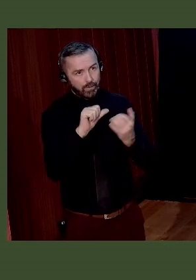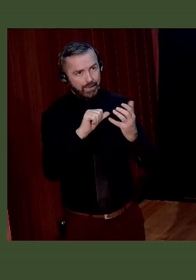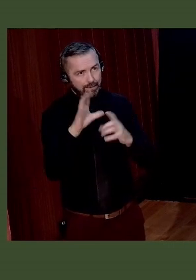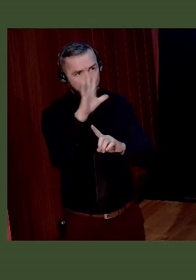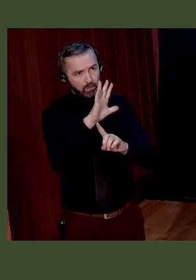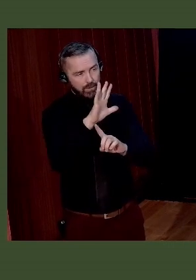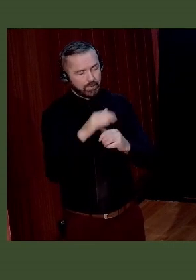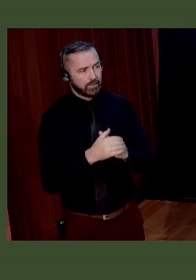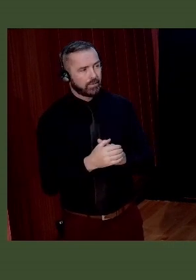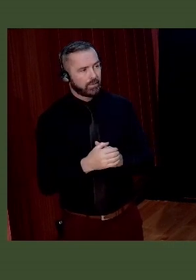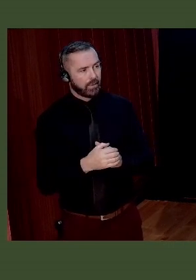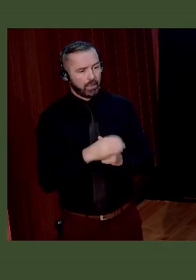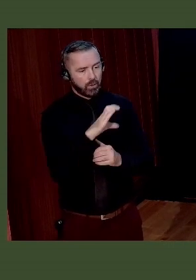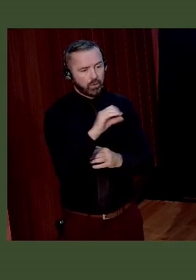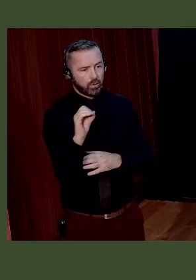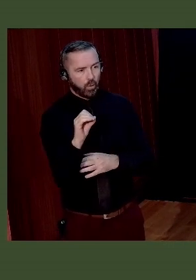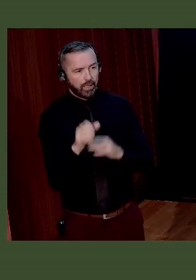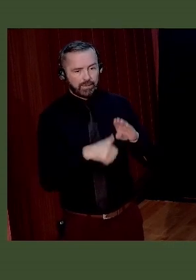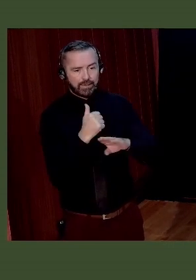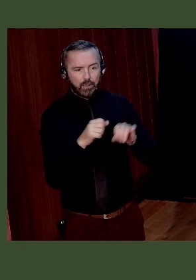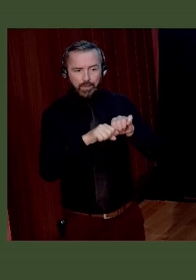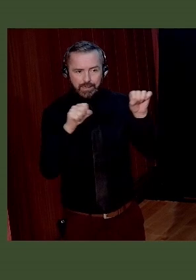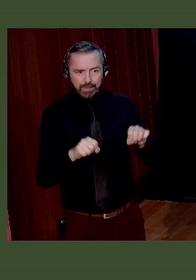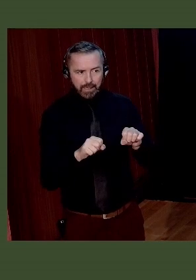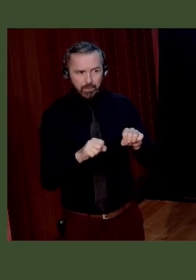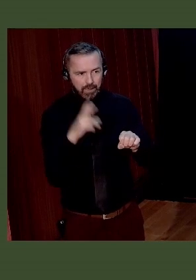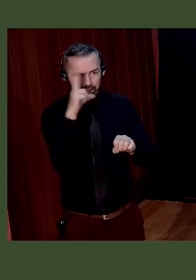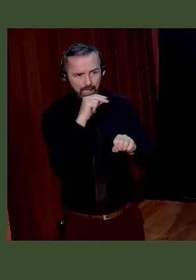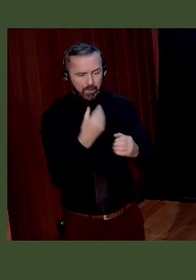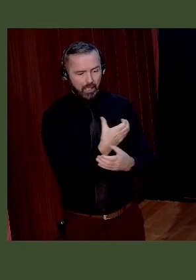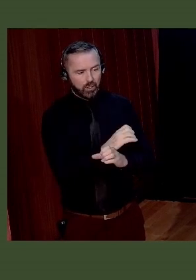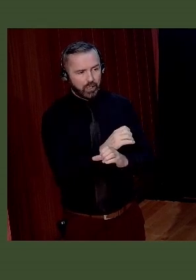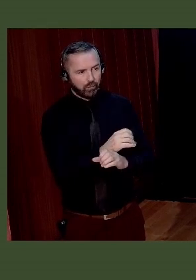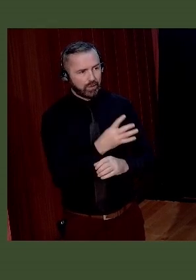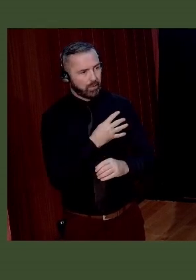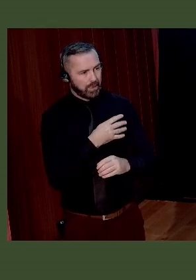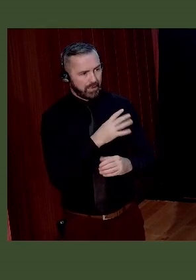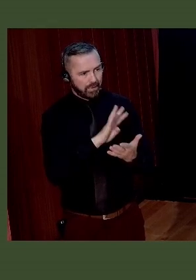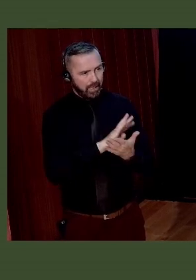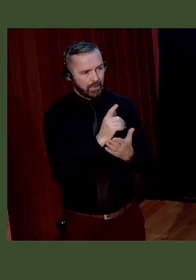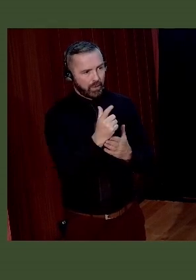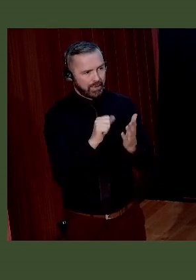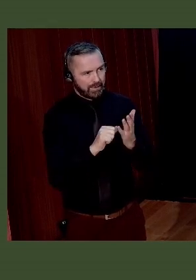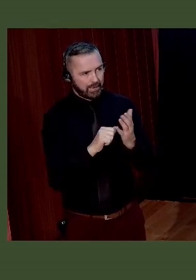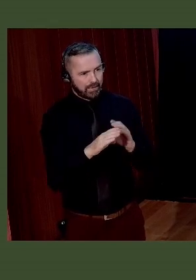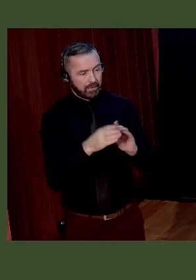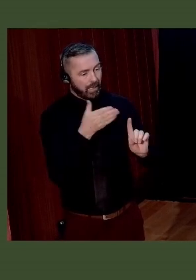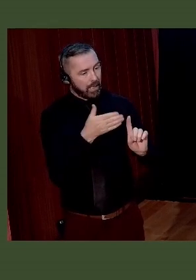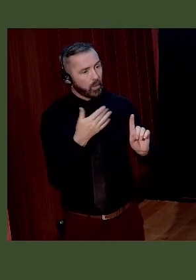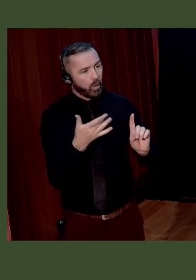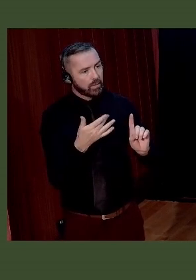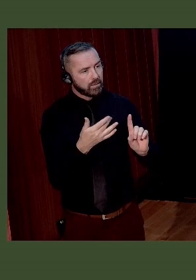end, Cultus Ulla set up a scheme entitled the Children's Committee in 1926 with the aim of